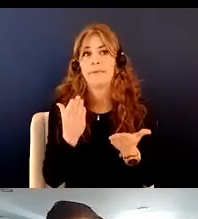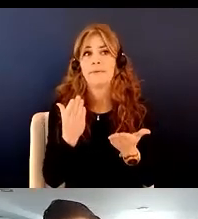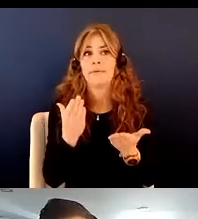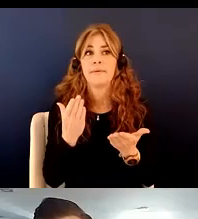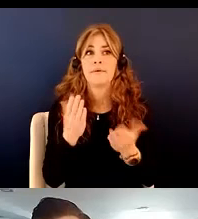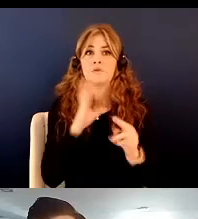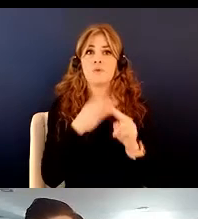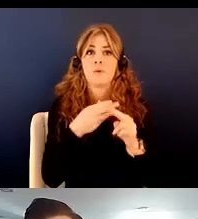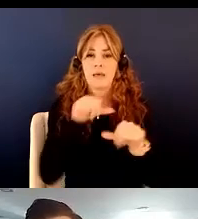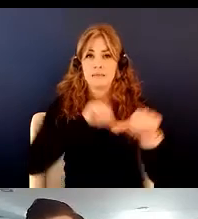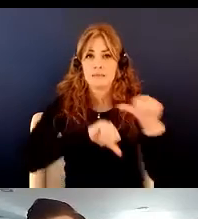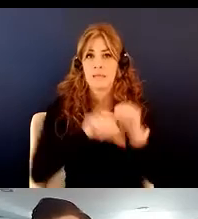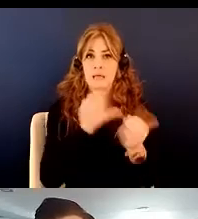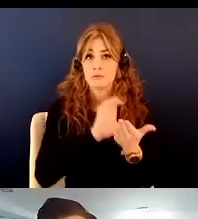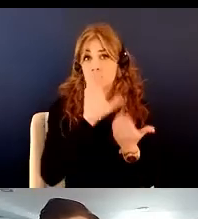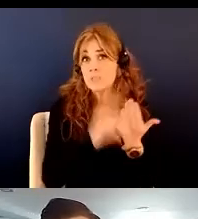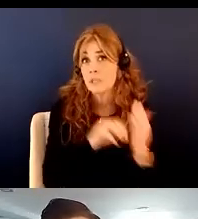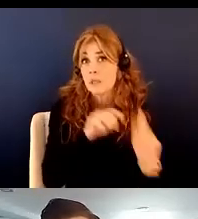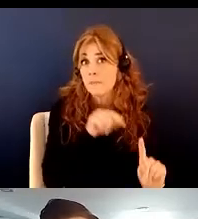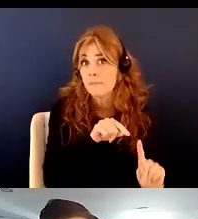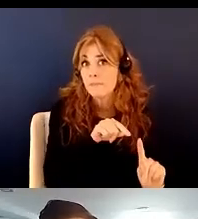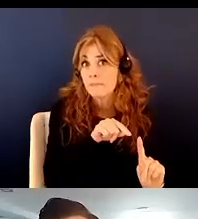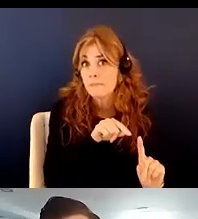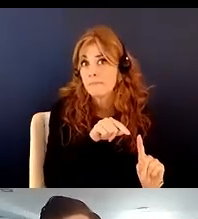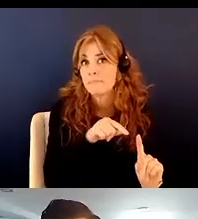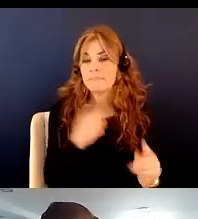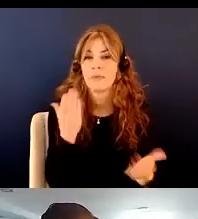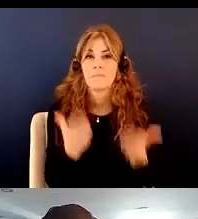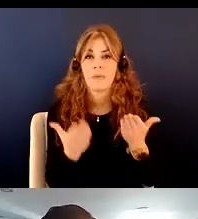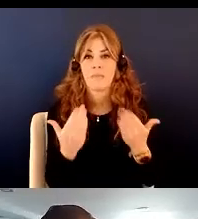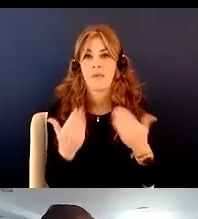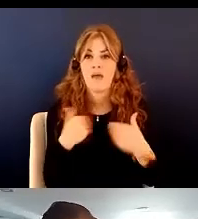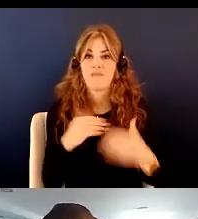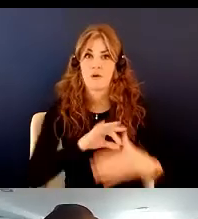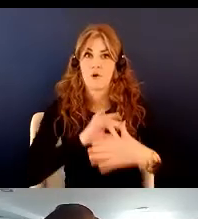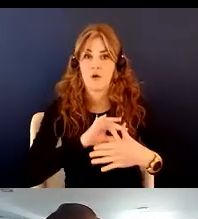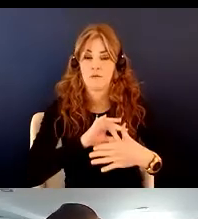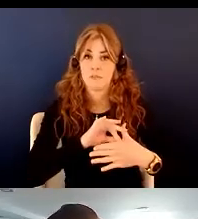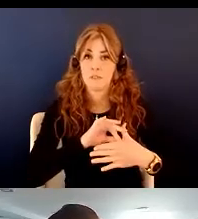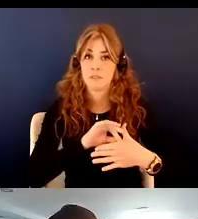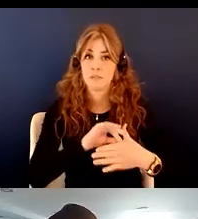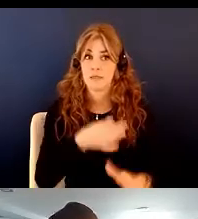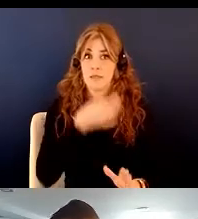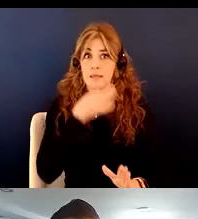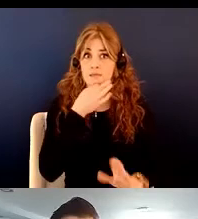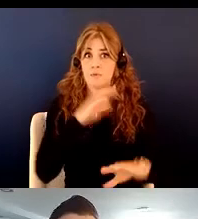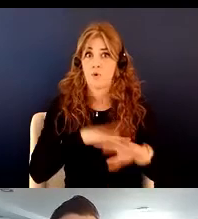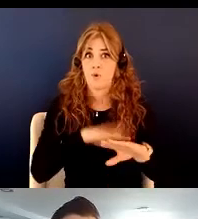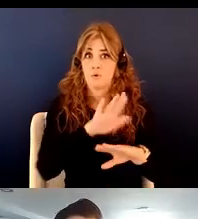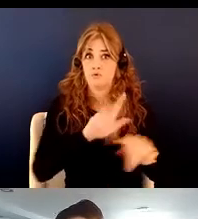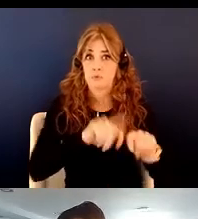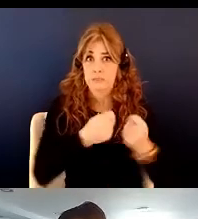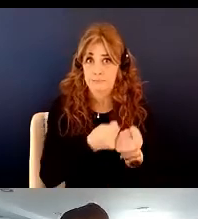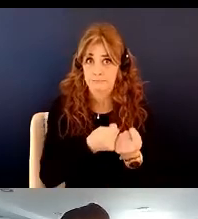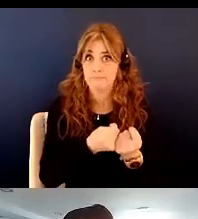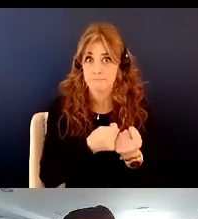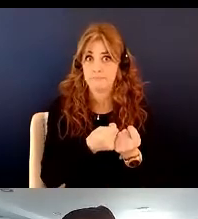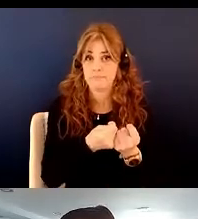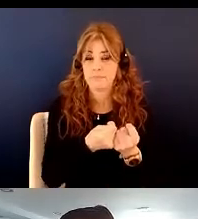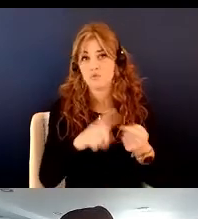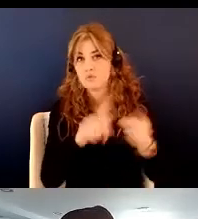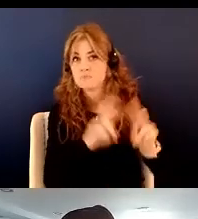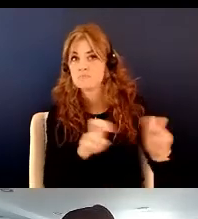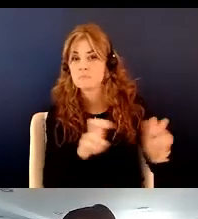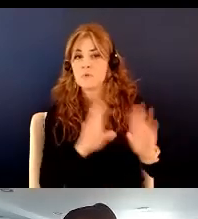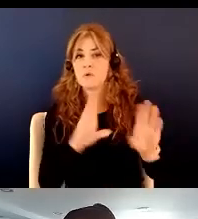science curriculum, you may have a content expert on your meta-analysis team who can give you some insights